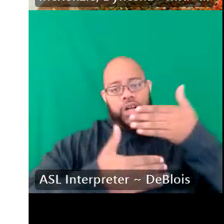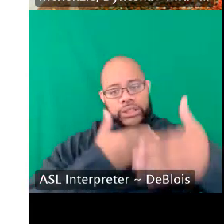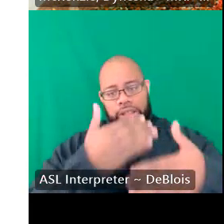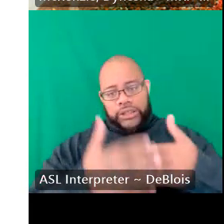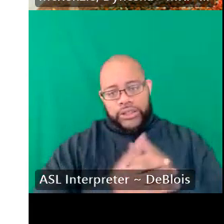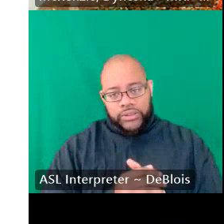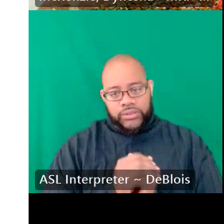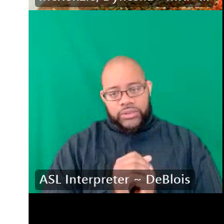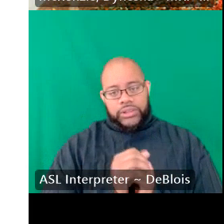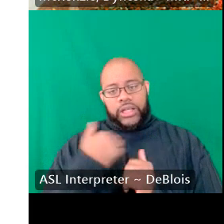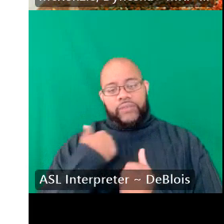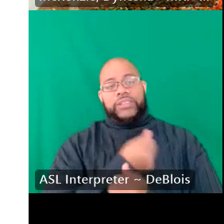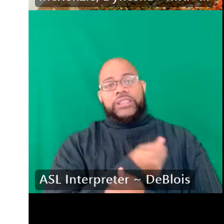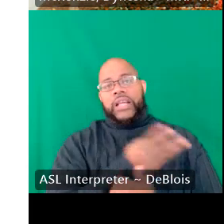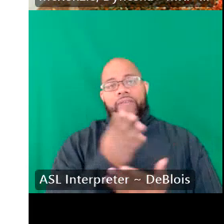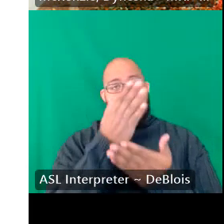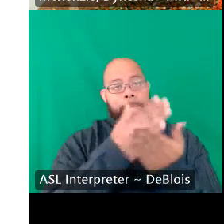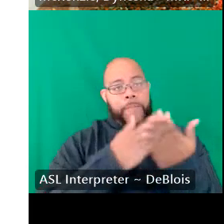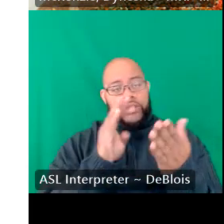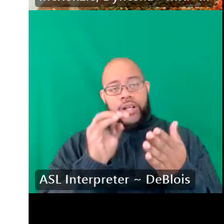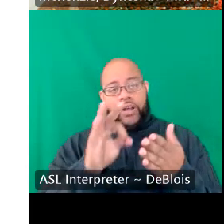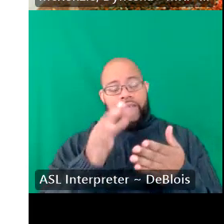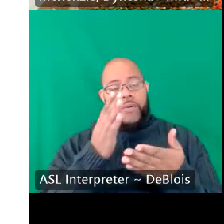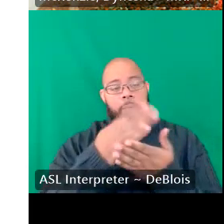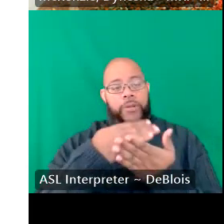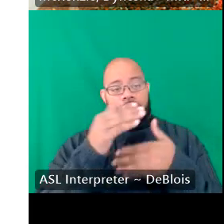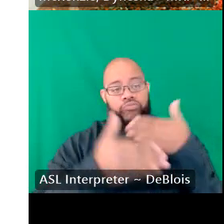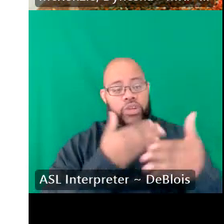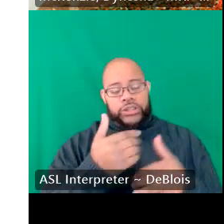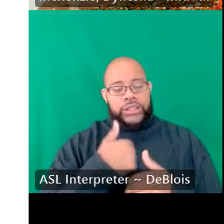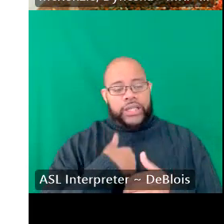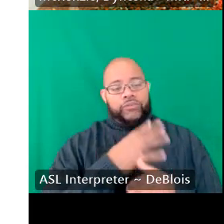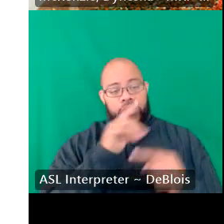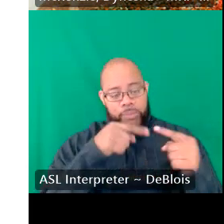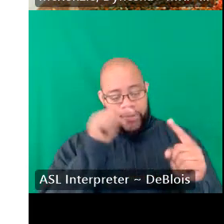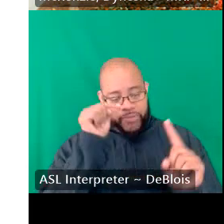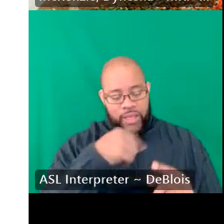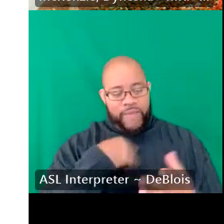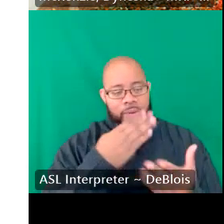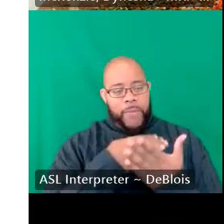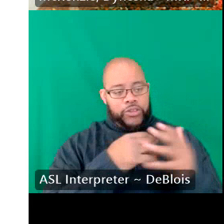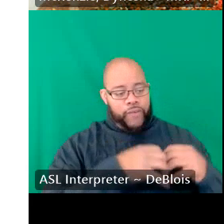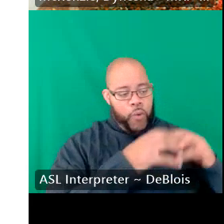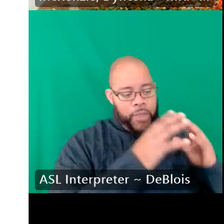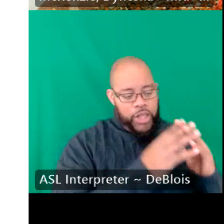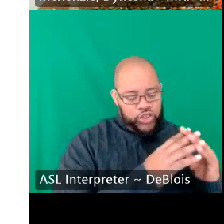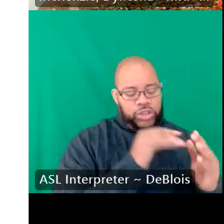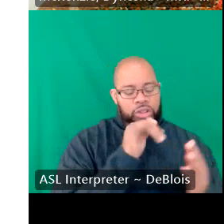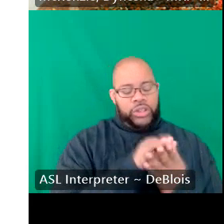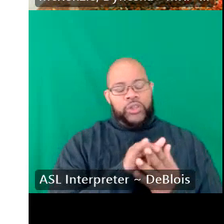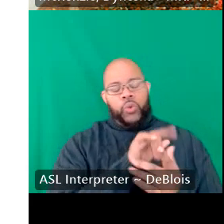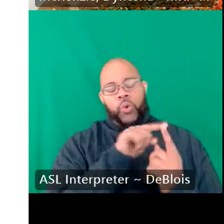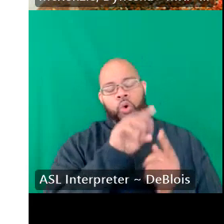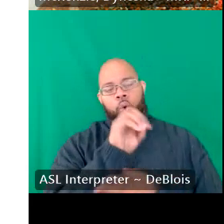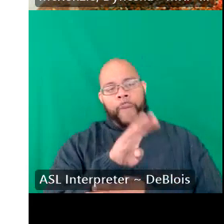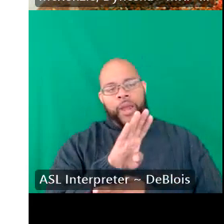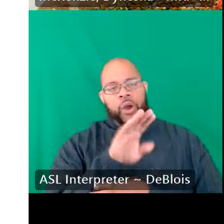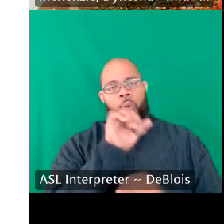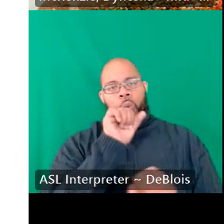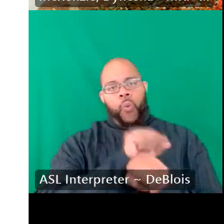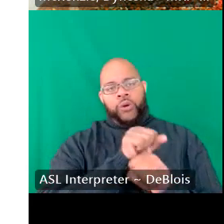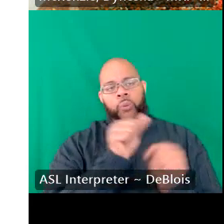You've got several phases of the budget process, which I've alluded to. You've got the budget formulation, which is when OMB works with